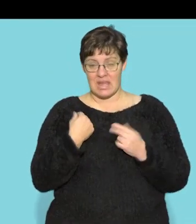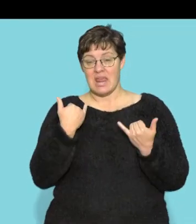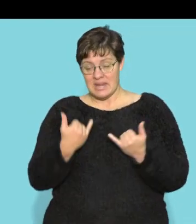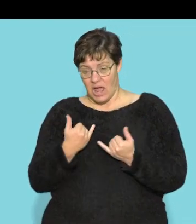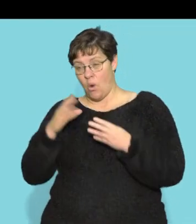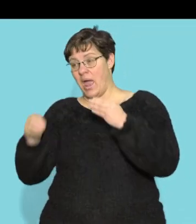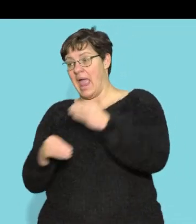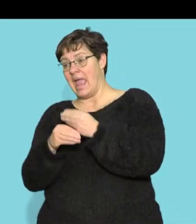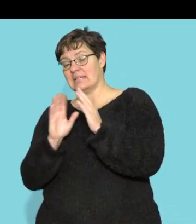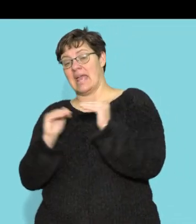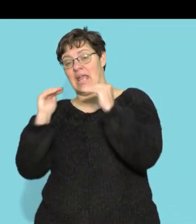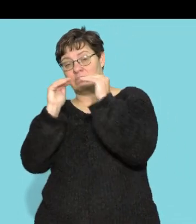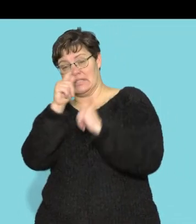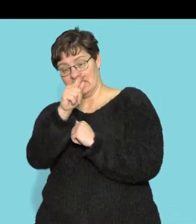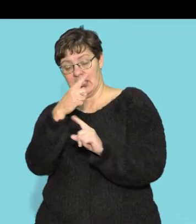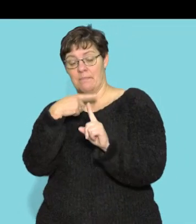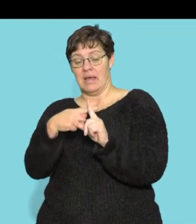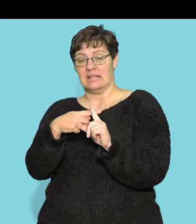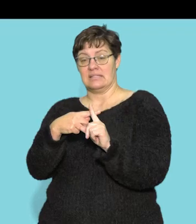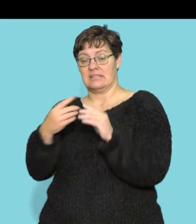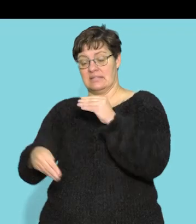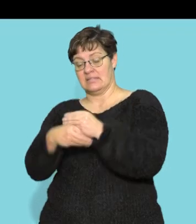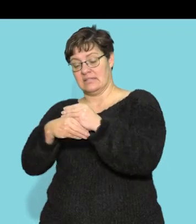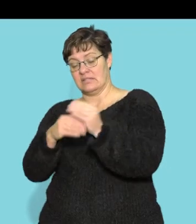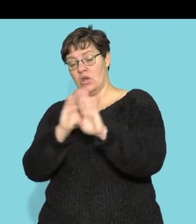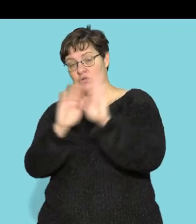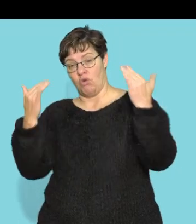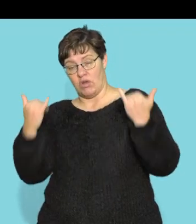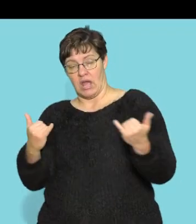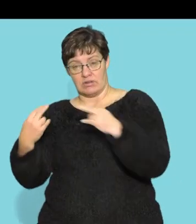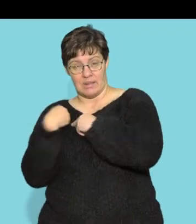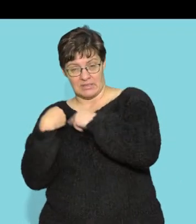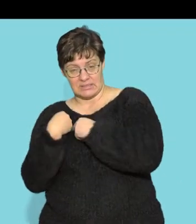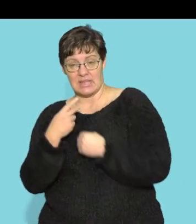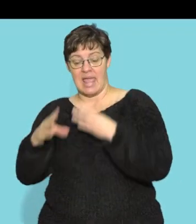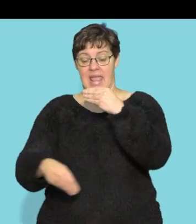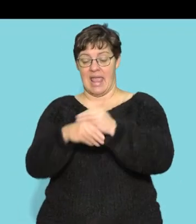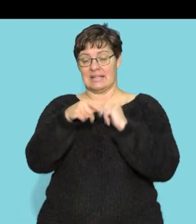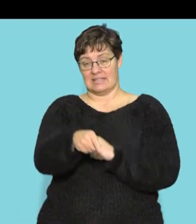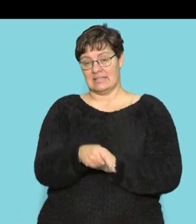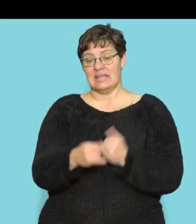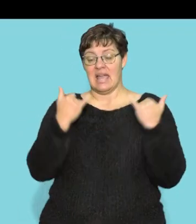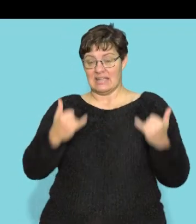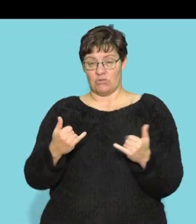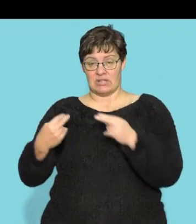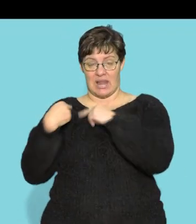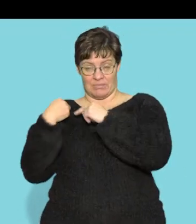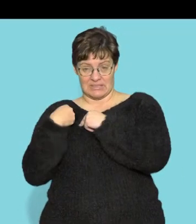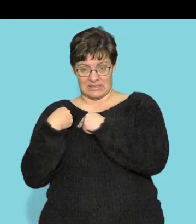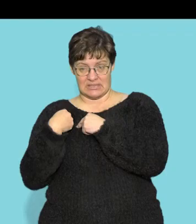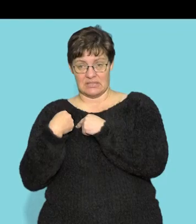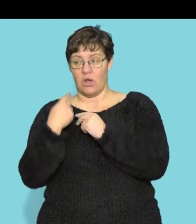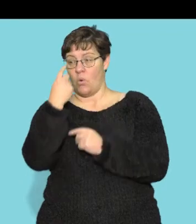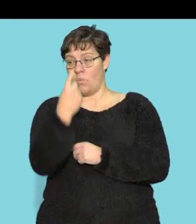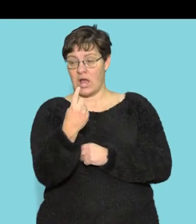my equity plus my non-current liability plus my current liability, so component